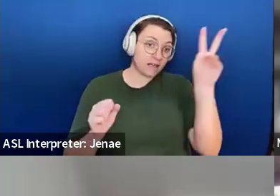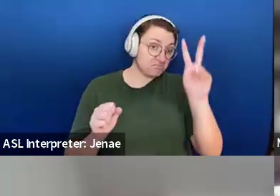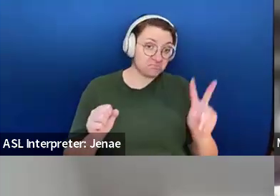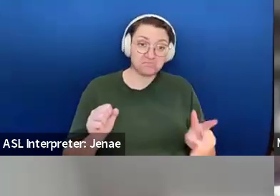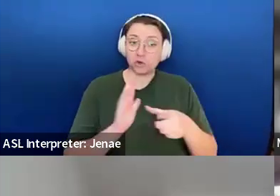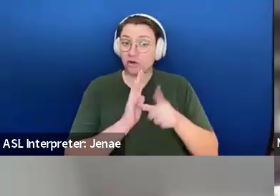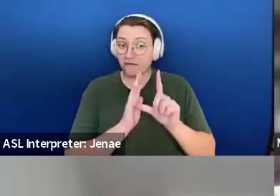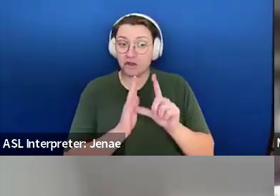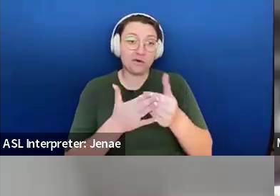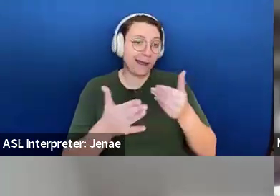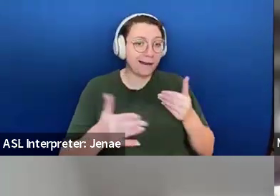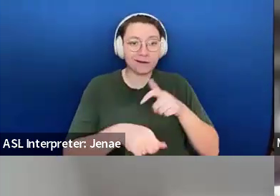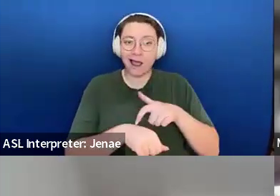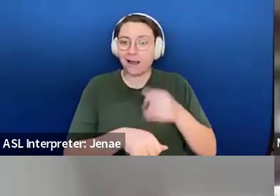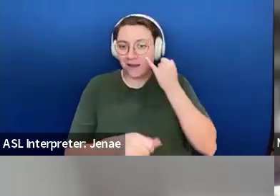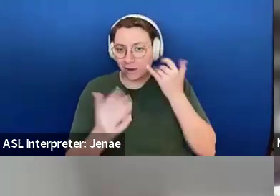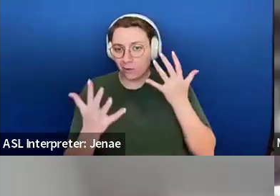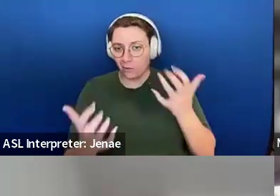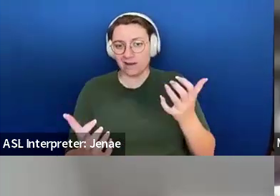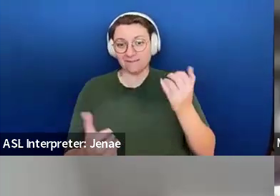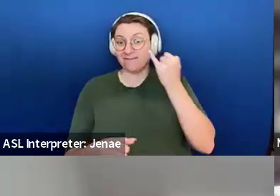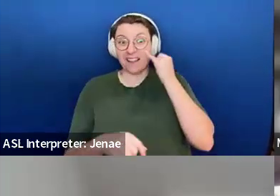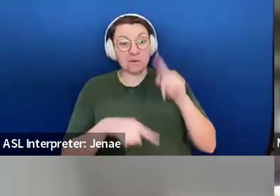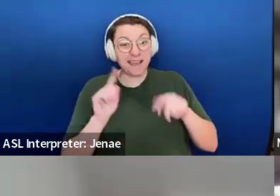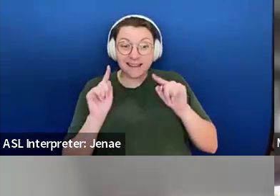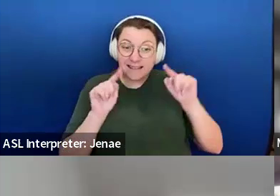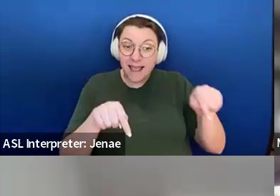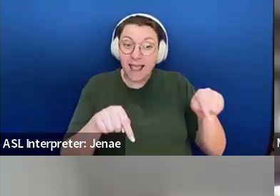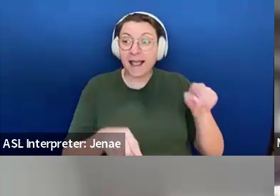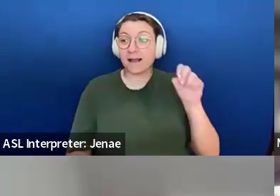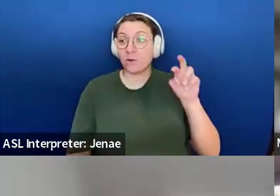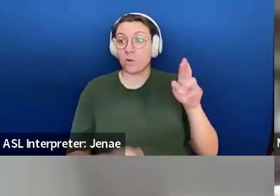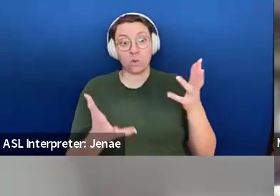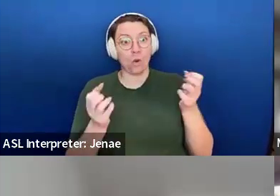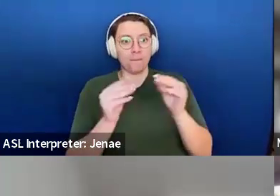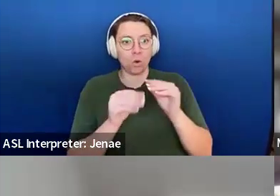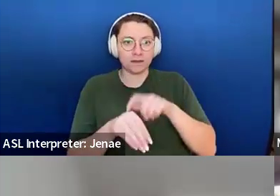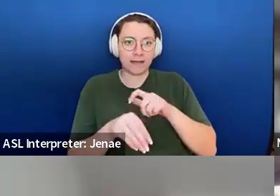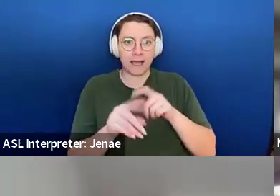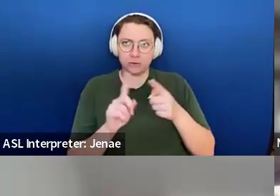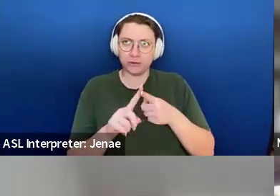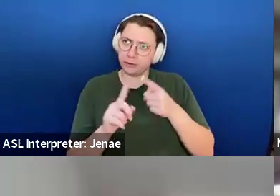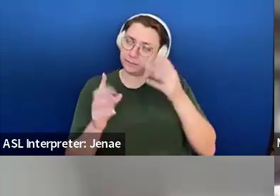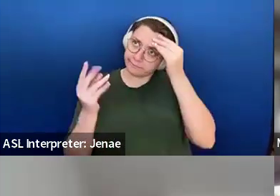like, because if you can't attend or you want some more time to absorb, it's a great way to do